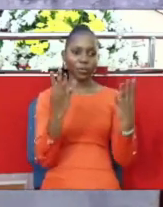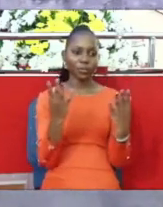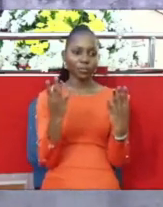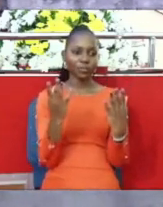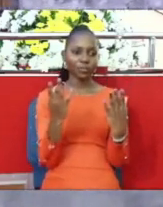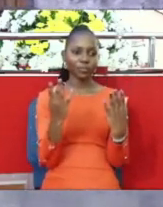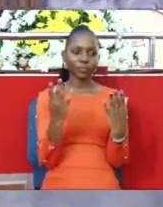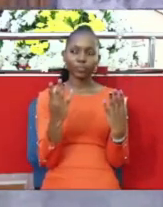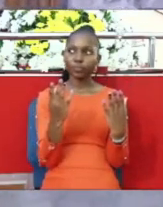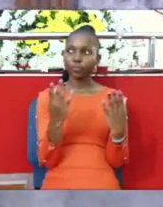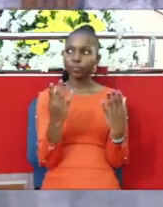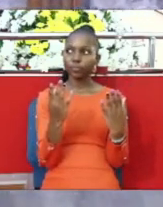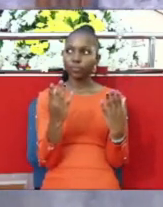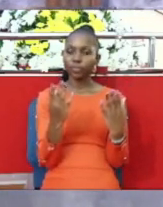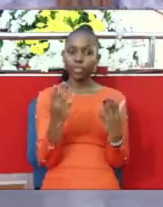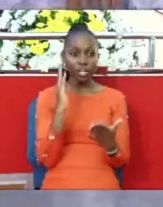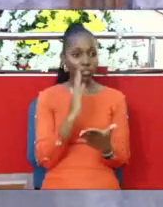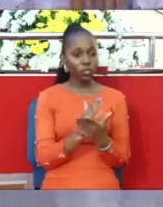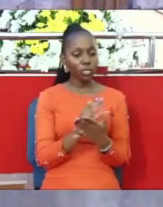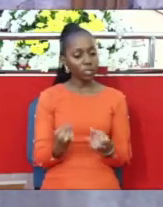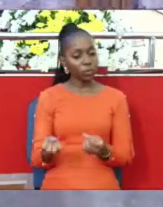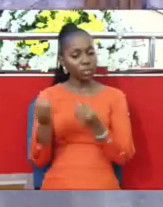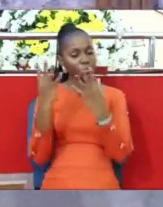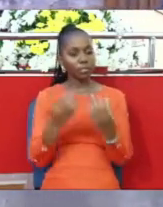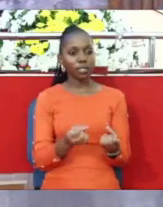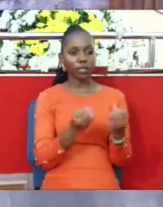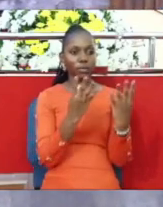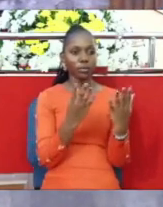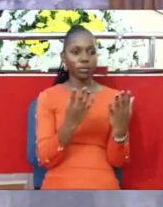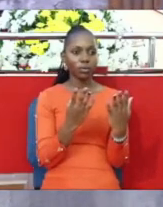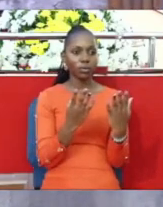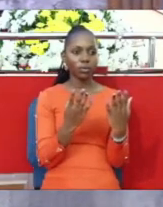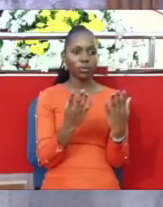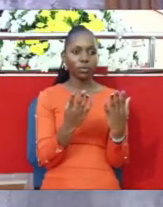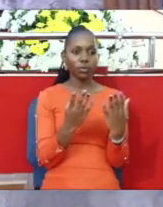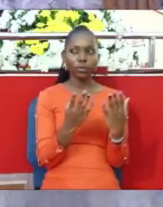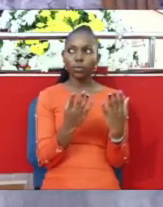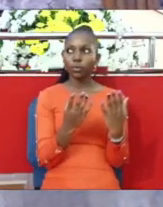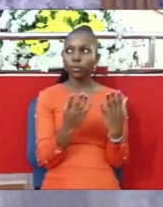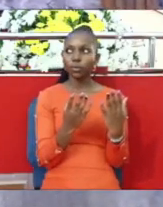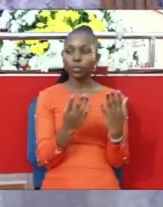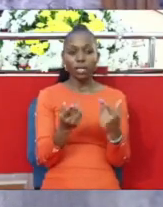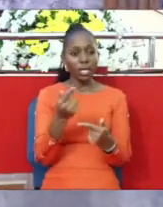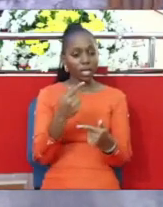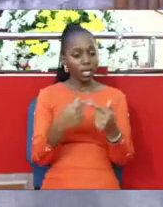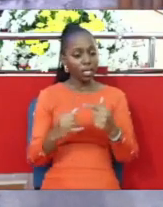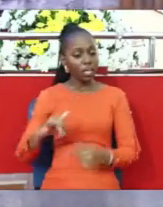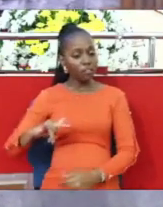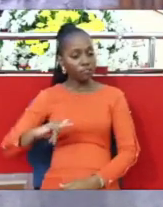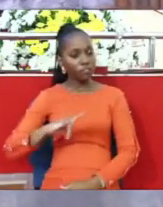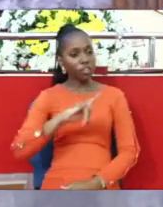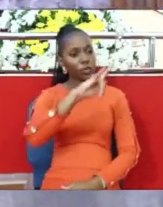gani. And indeed it was. Na kwa kweli ilikuwa. He flew from Mombasa. That was also a miracle. But the miracle I was talking